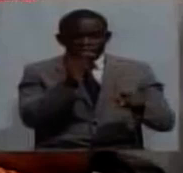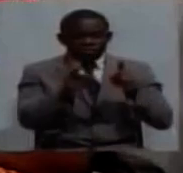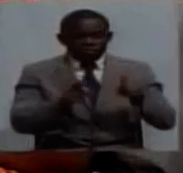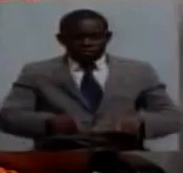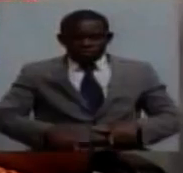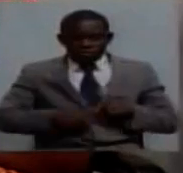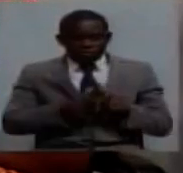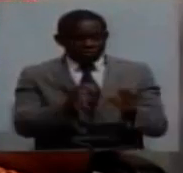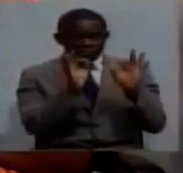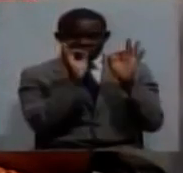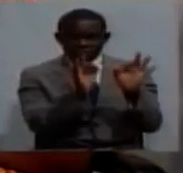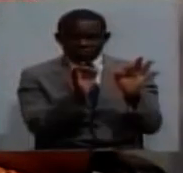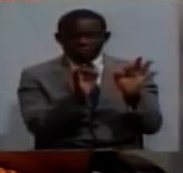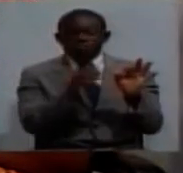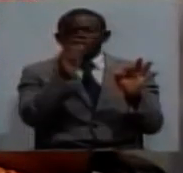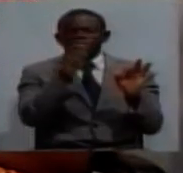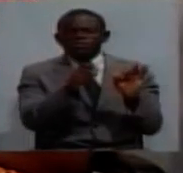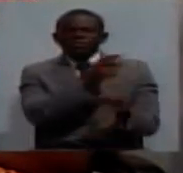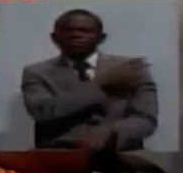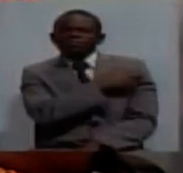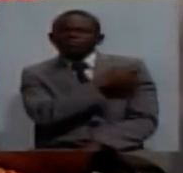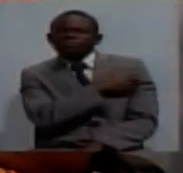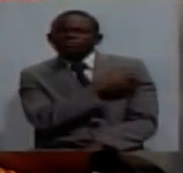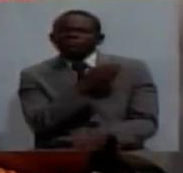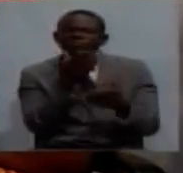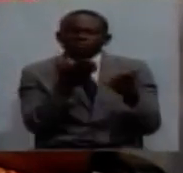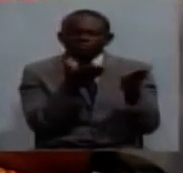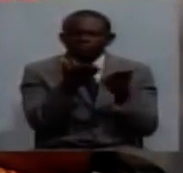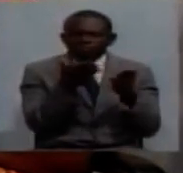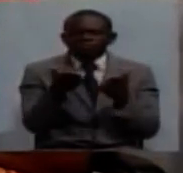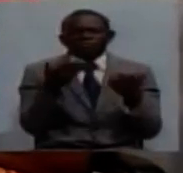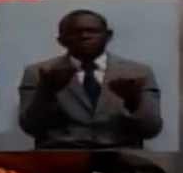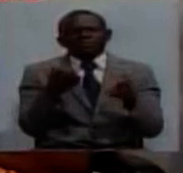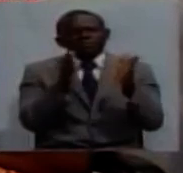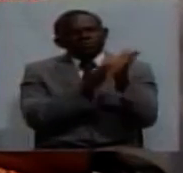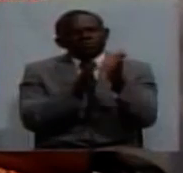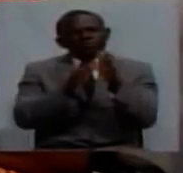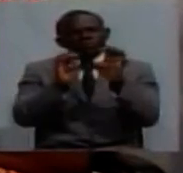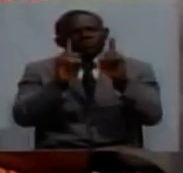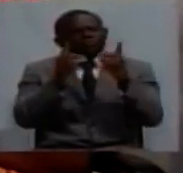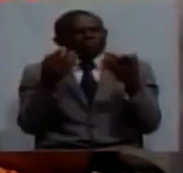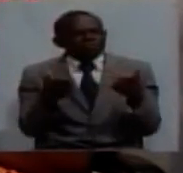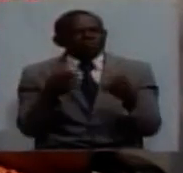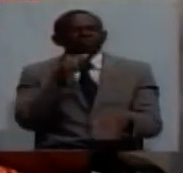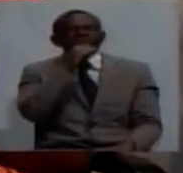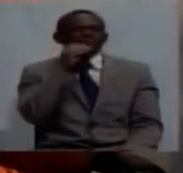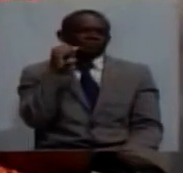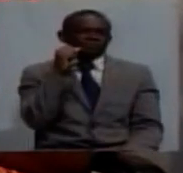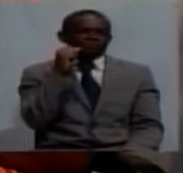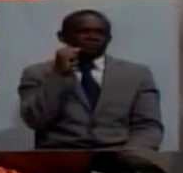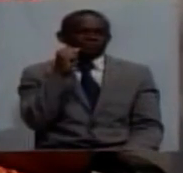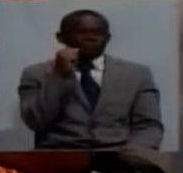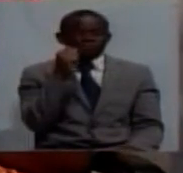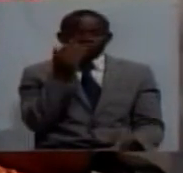education, and agriculture play a role. If I've not been to school, I probably would not